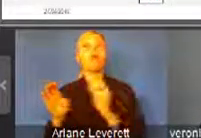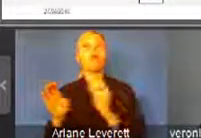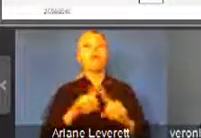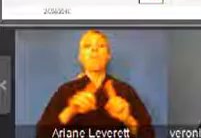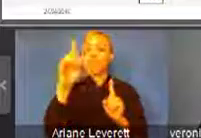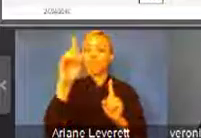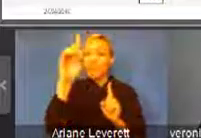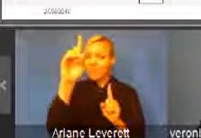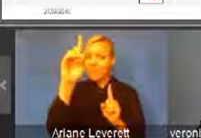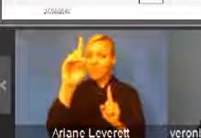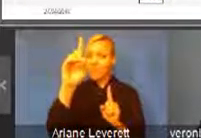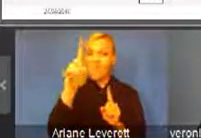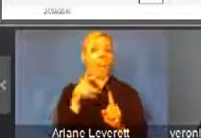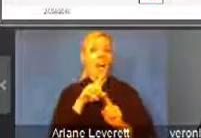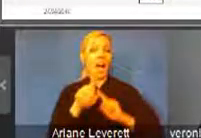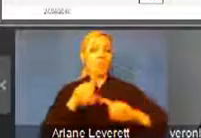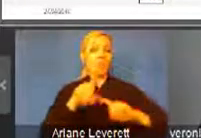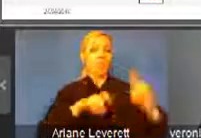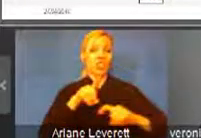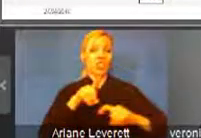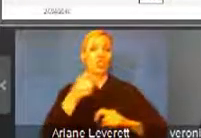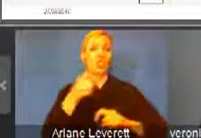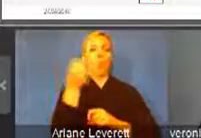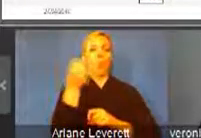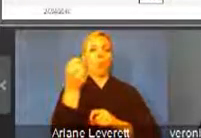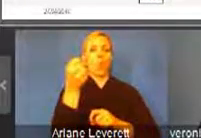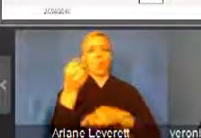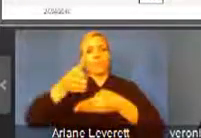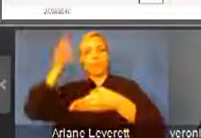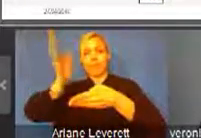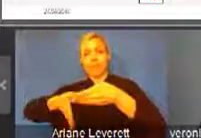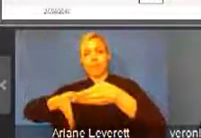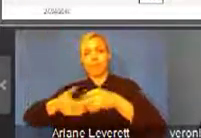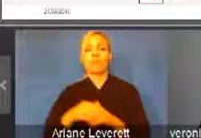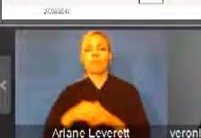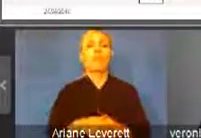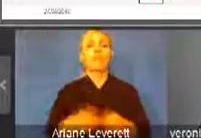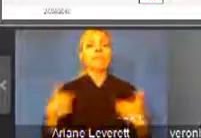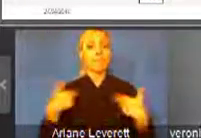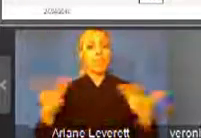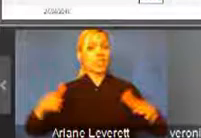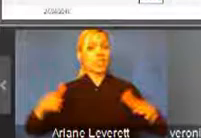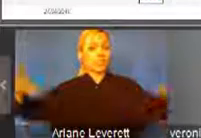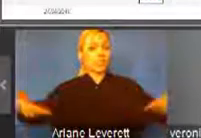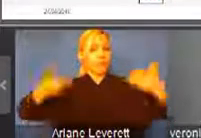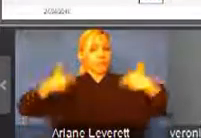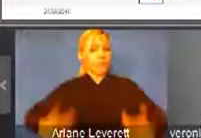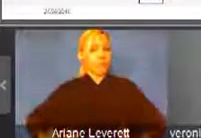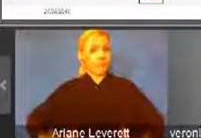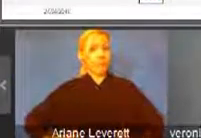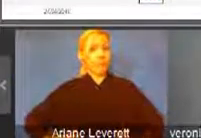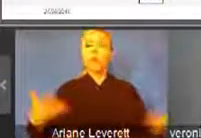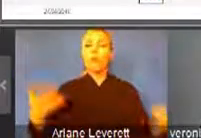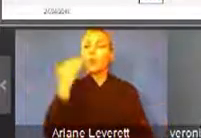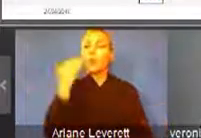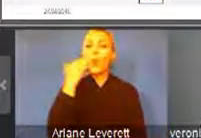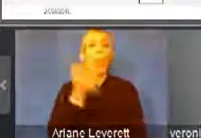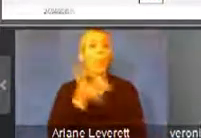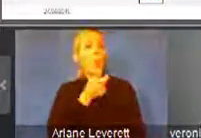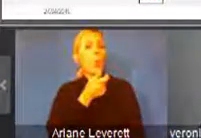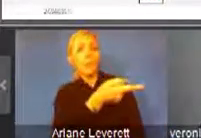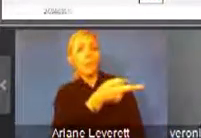And yeah, I have introduced myself and we would like to know who is today with us. So we would like that